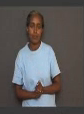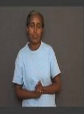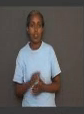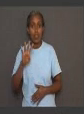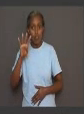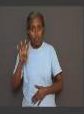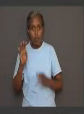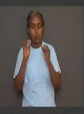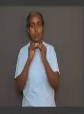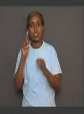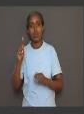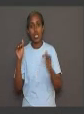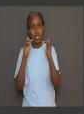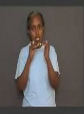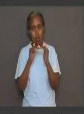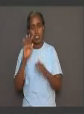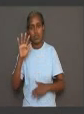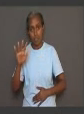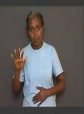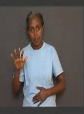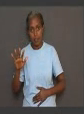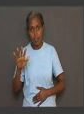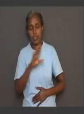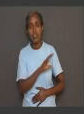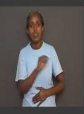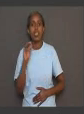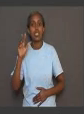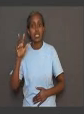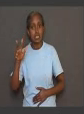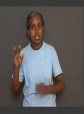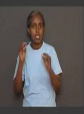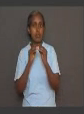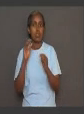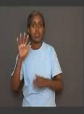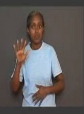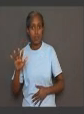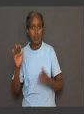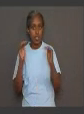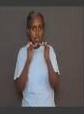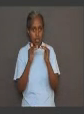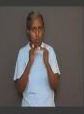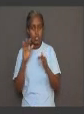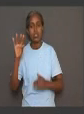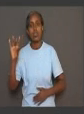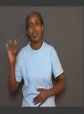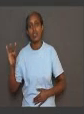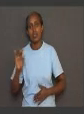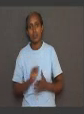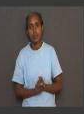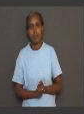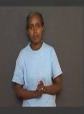4 plus 1 equals 5, and 3 plus 5 equals 8.